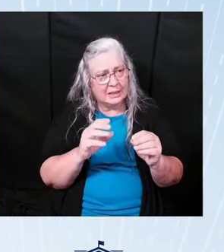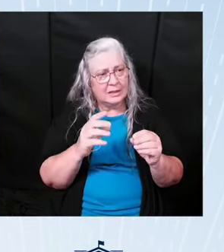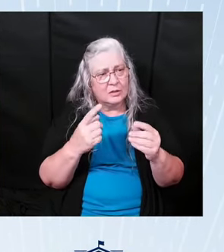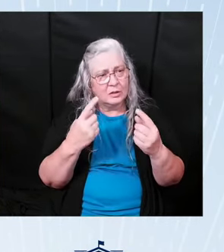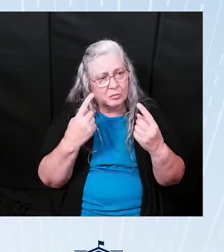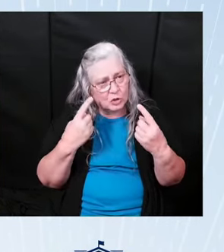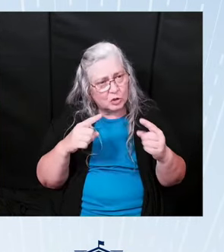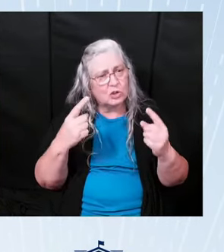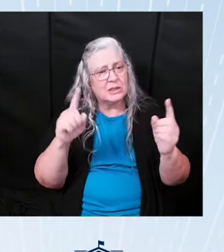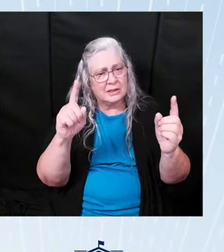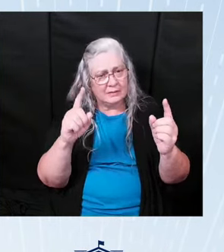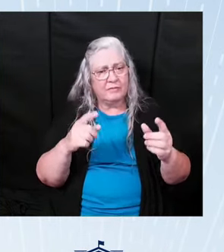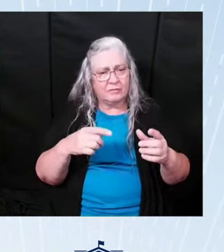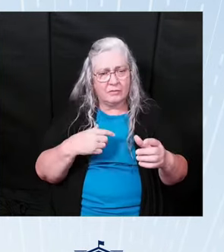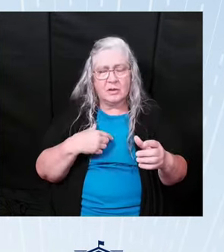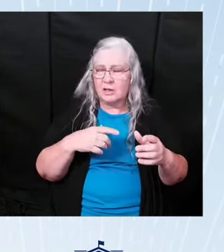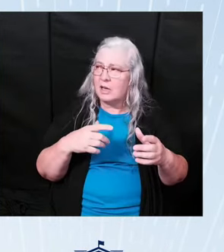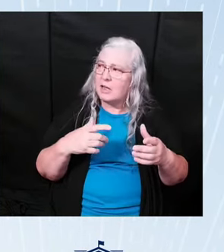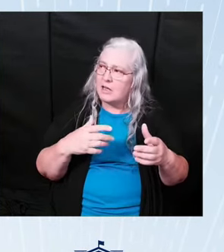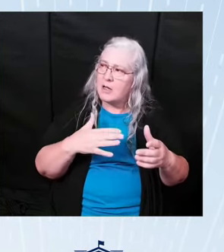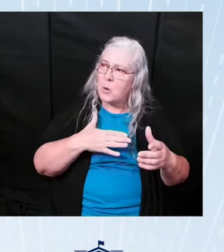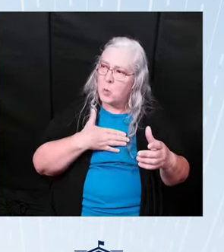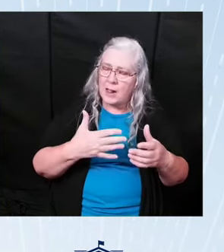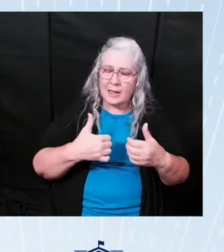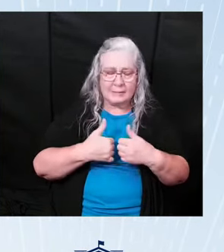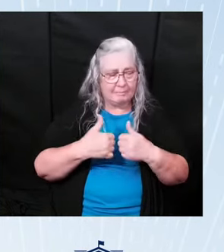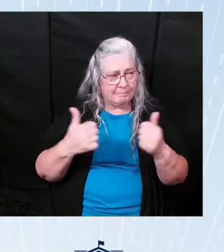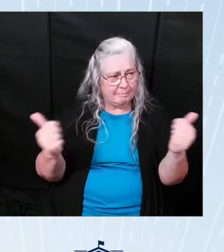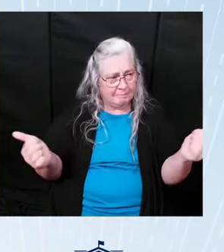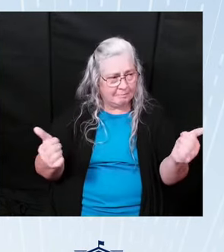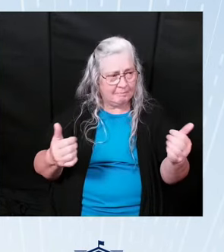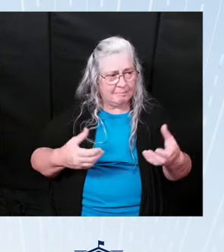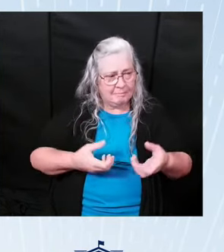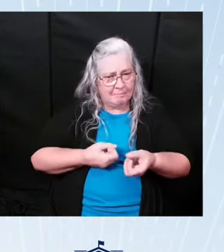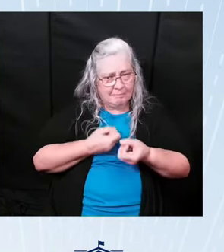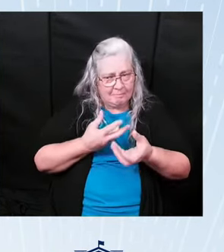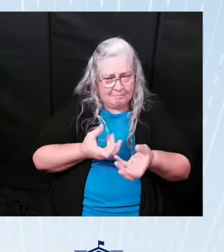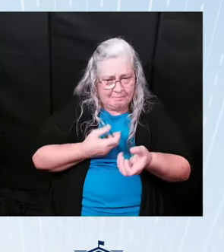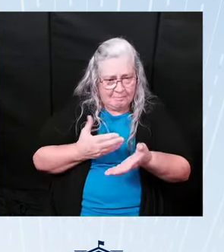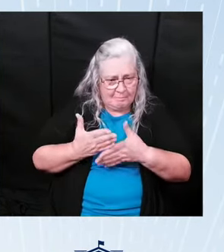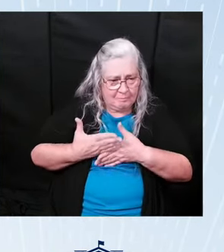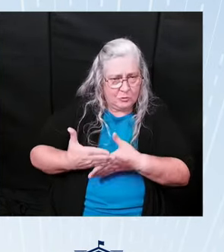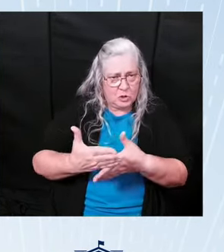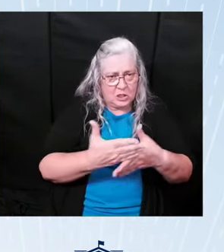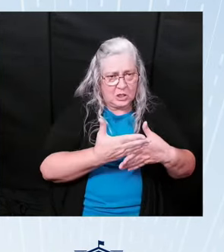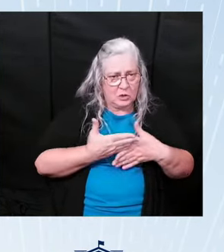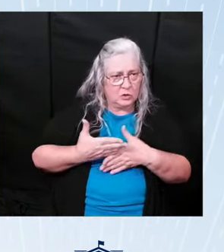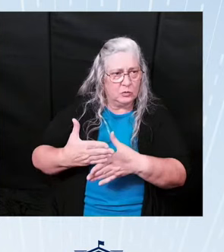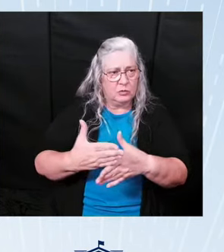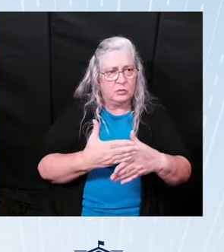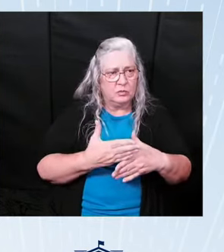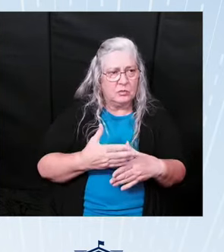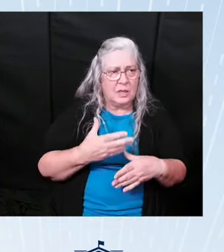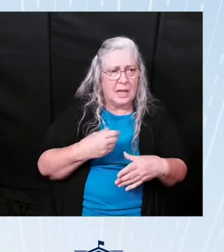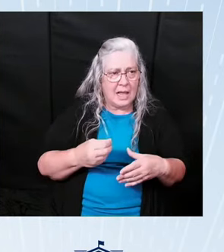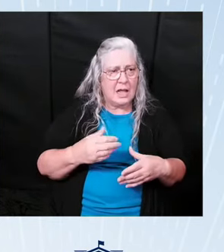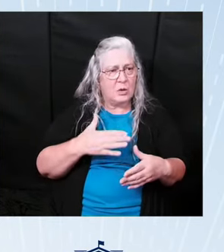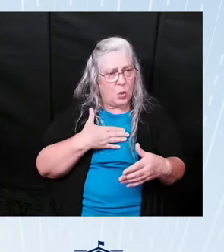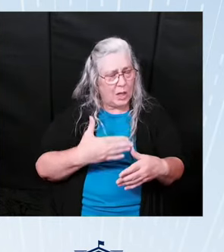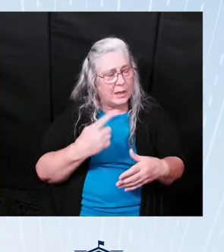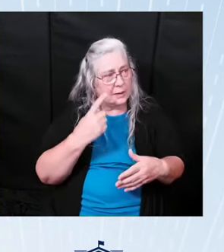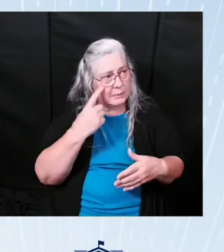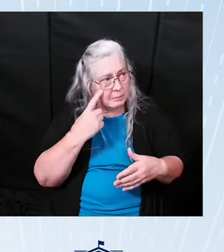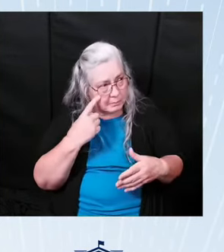already be there. I mean, one of the things you see when you actually go on the ground is that a lot of times people are working very well together, but sometimes